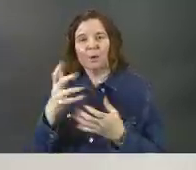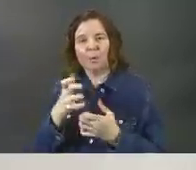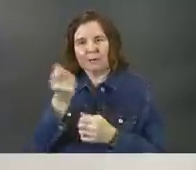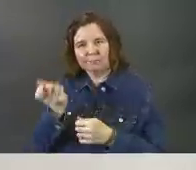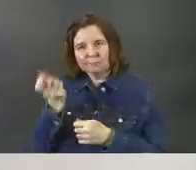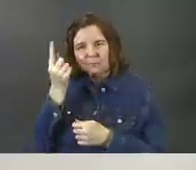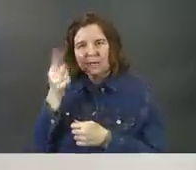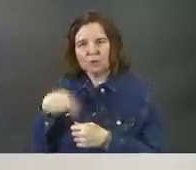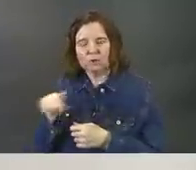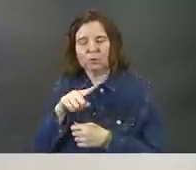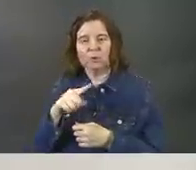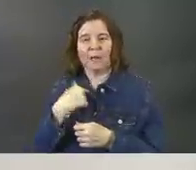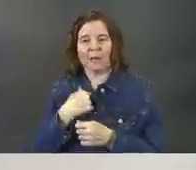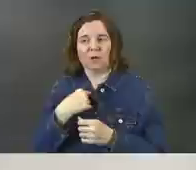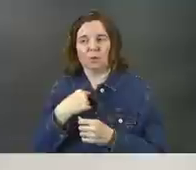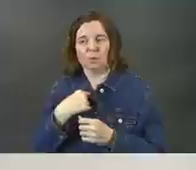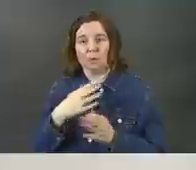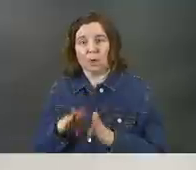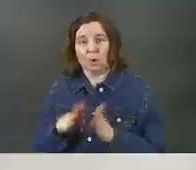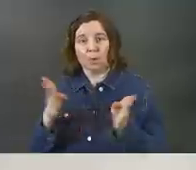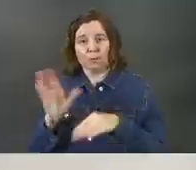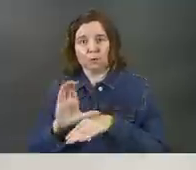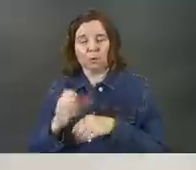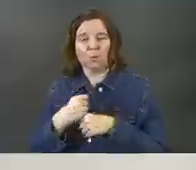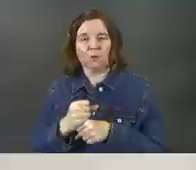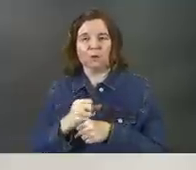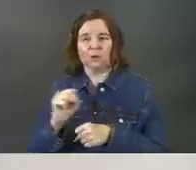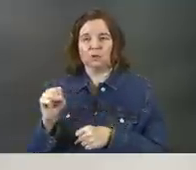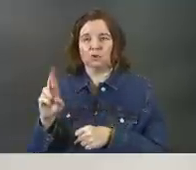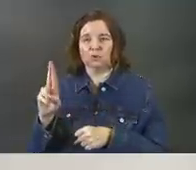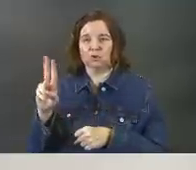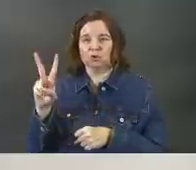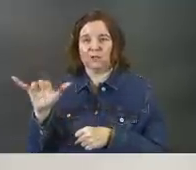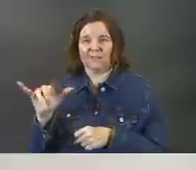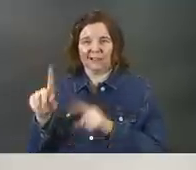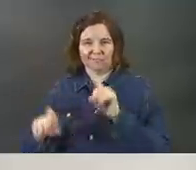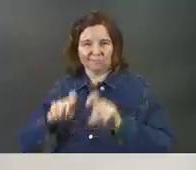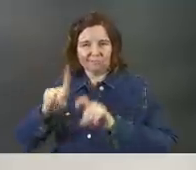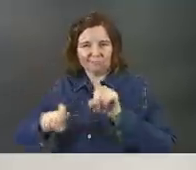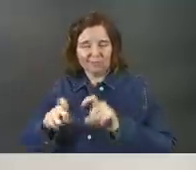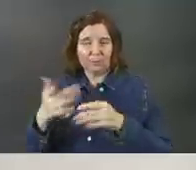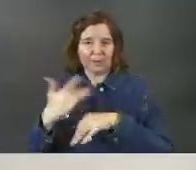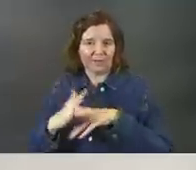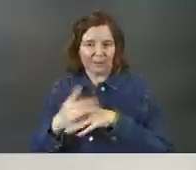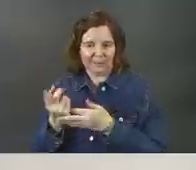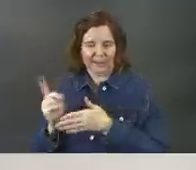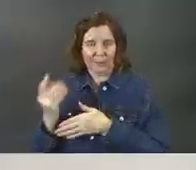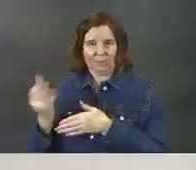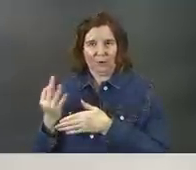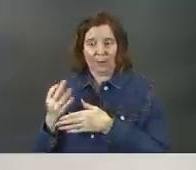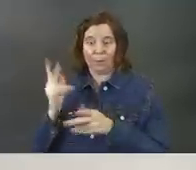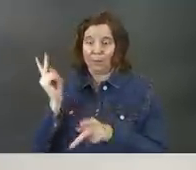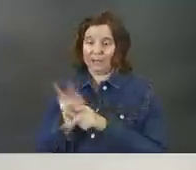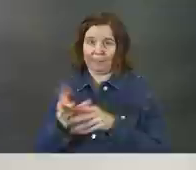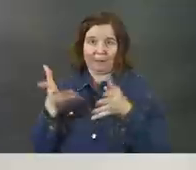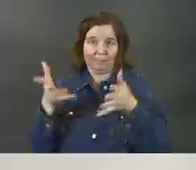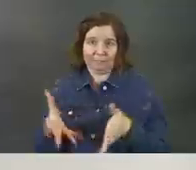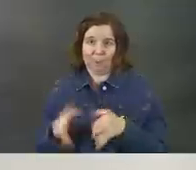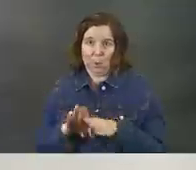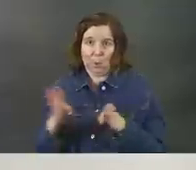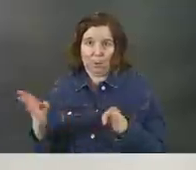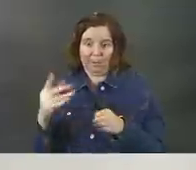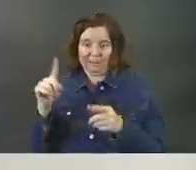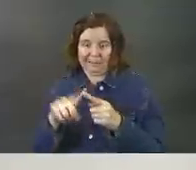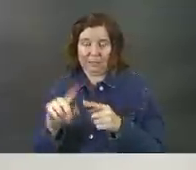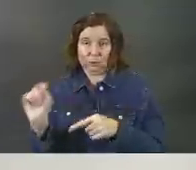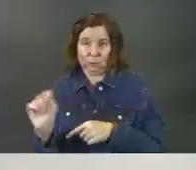to understand you as we reopen this church, we've created a survey, and it's already been available since last Friday. We're going to keep it available through this